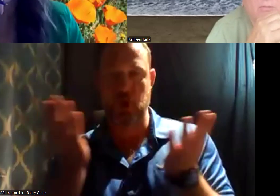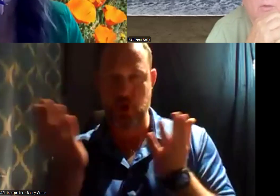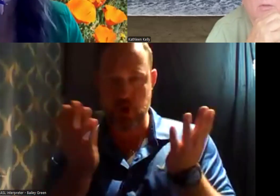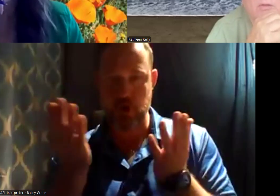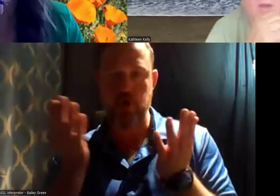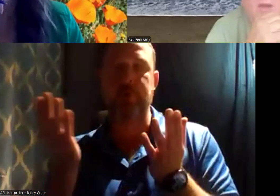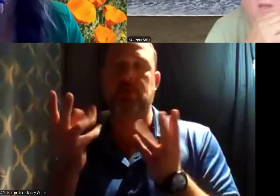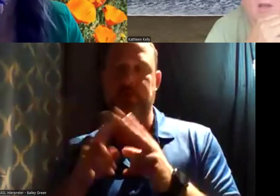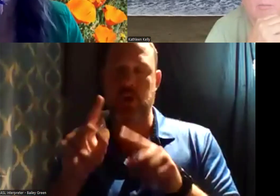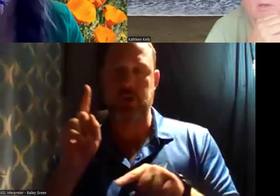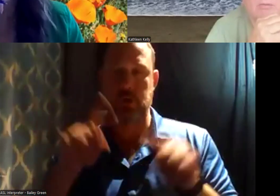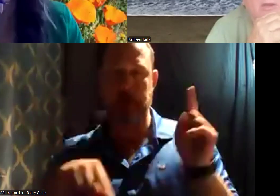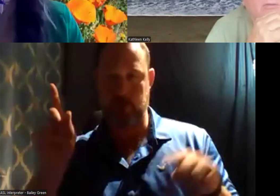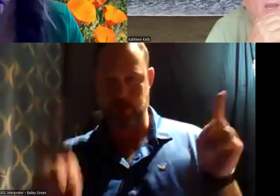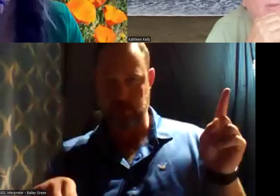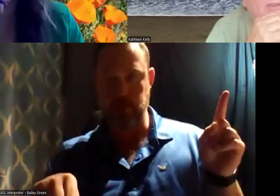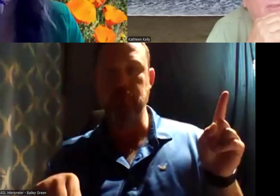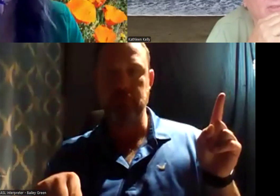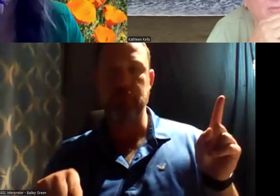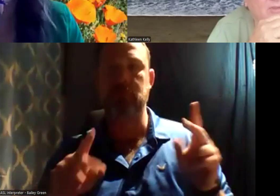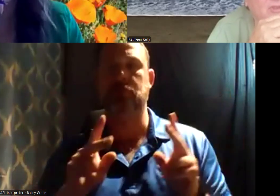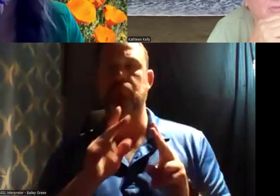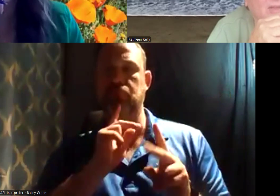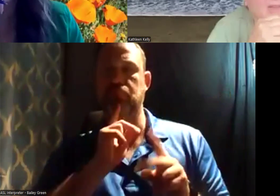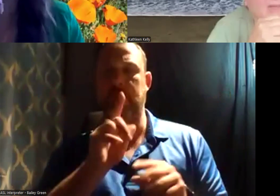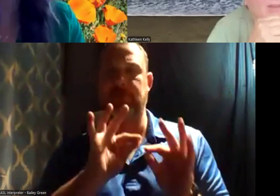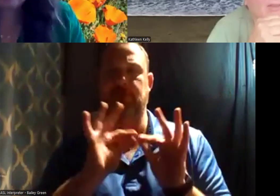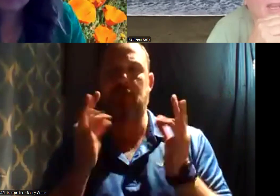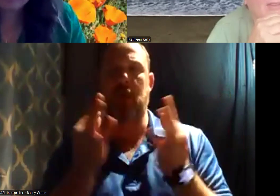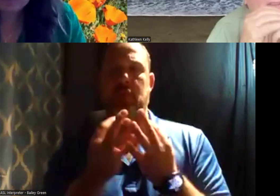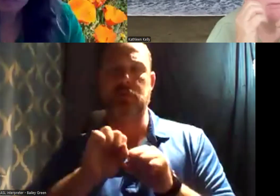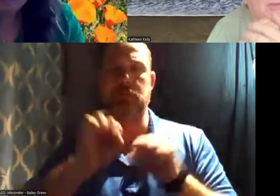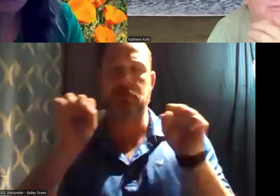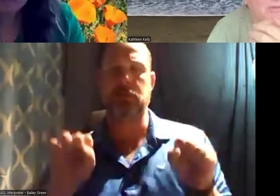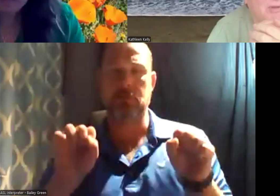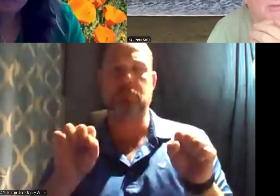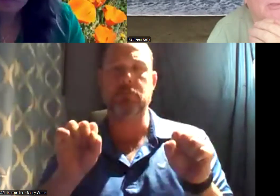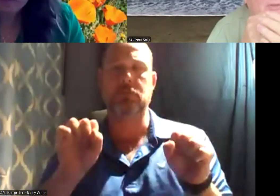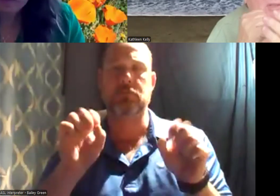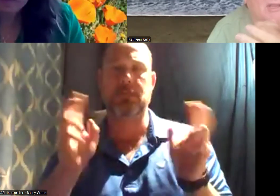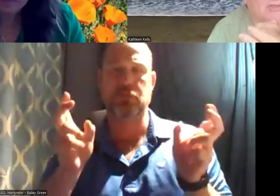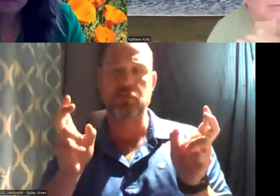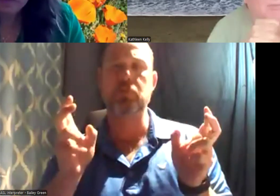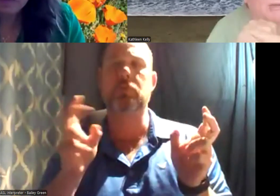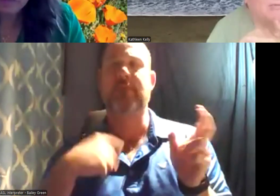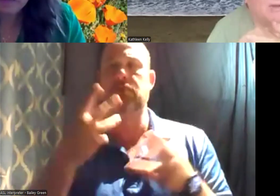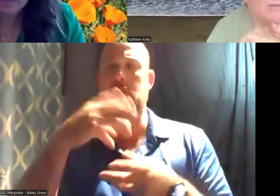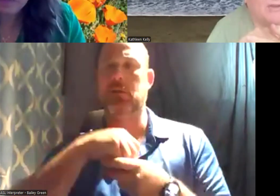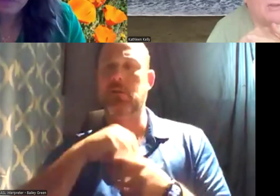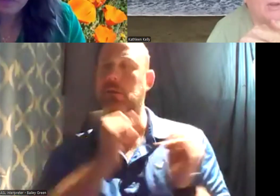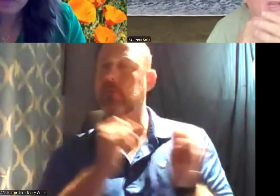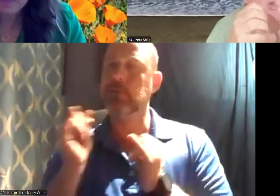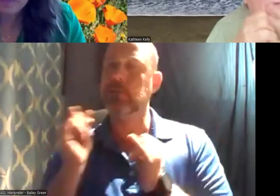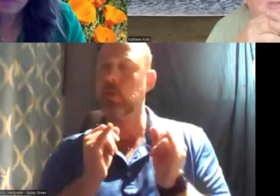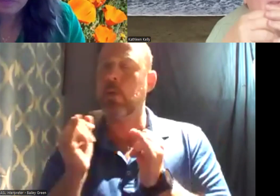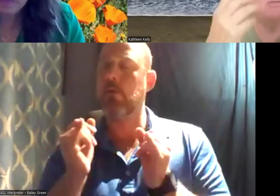quite diverse. It's really a family systems issue. It has individual components to it, and they should be front and